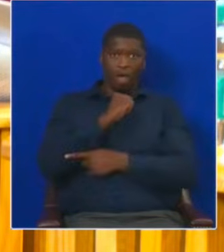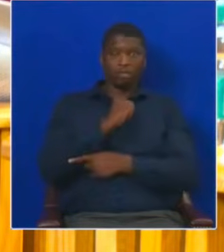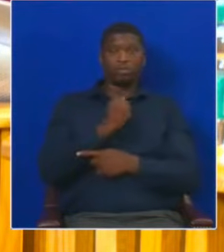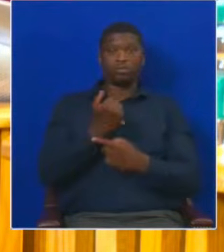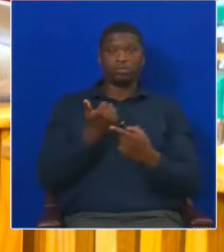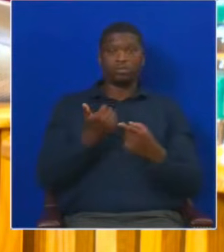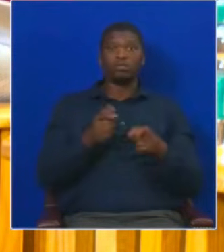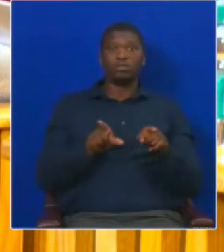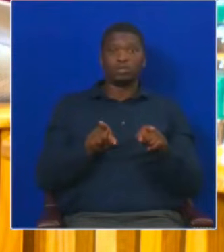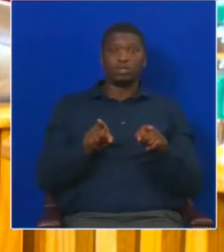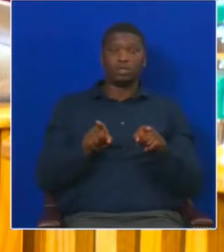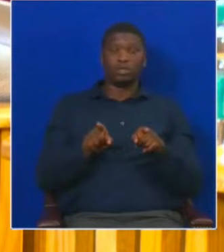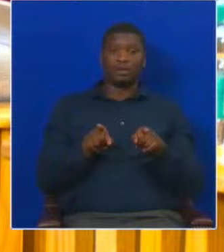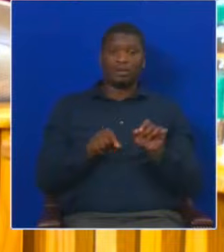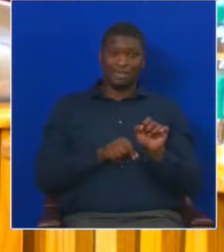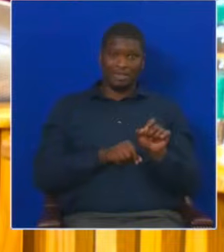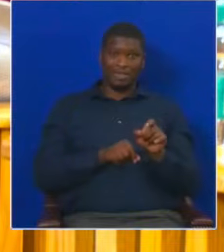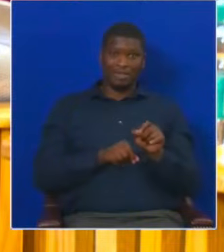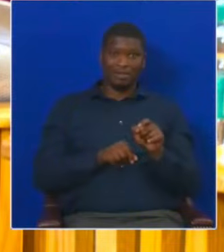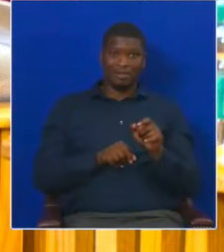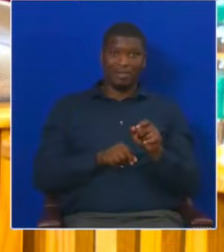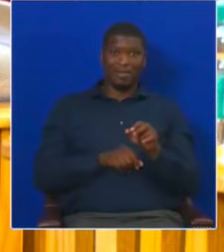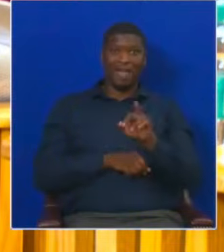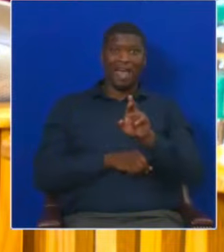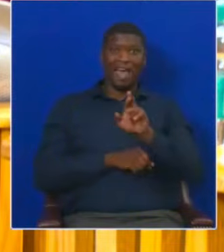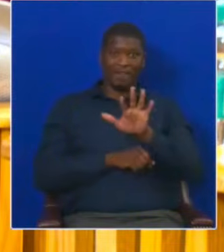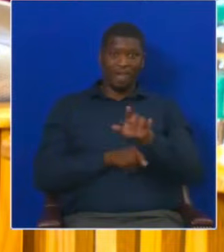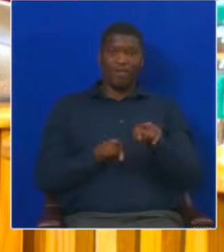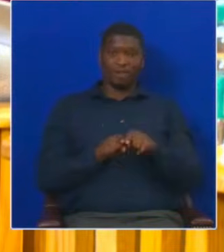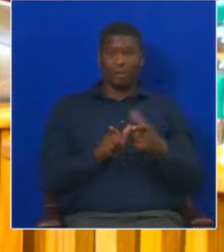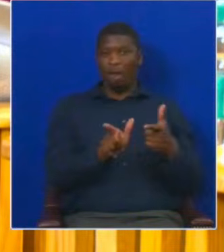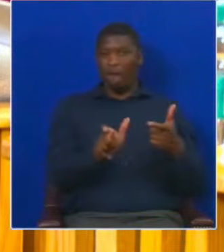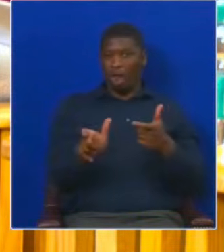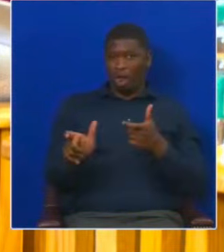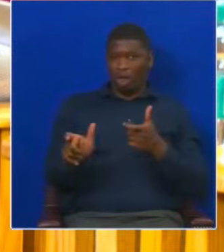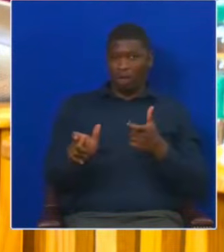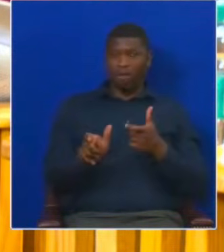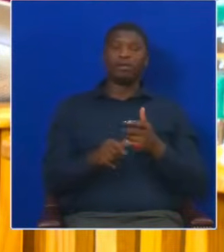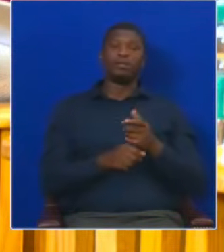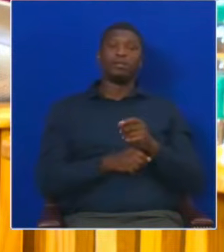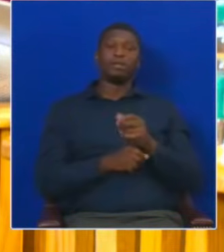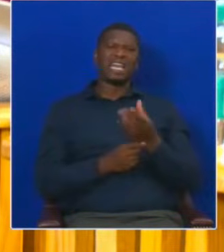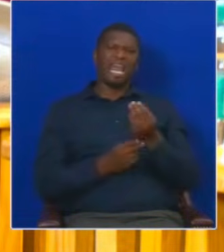is R5 rifle with serial number